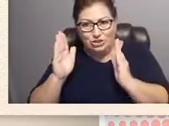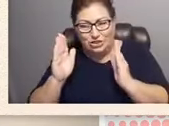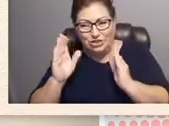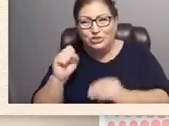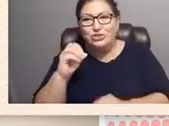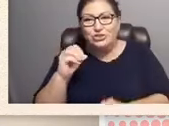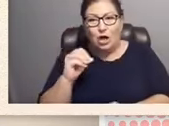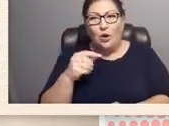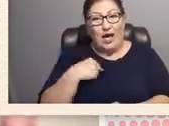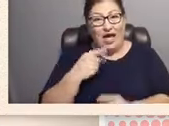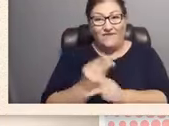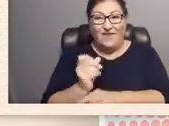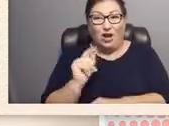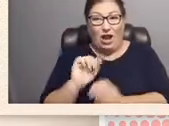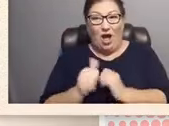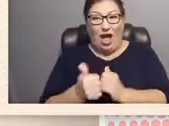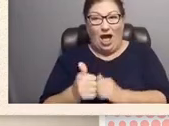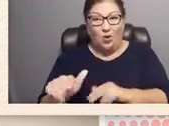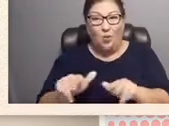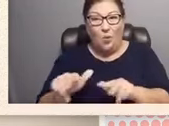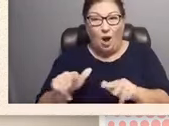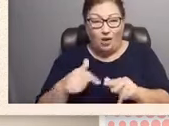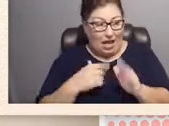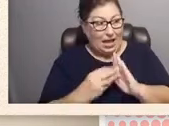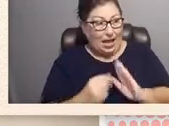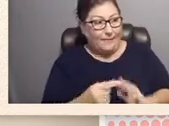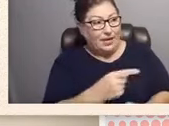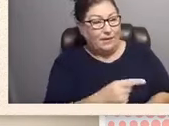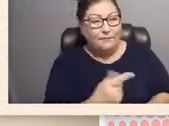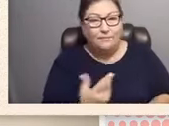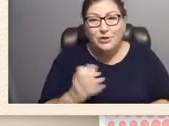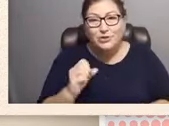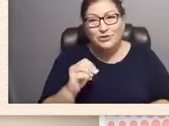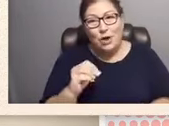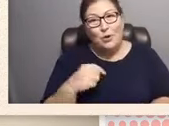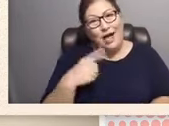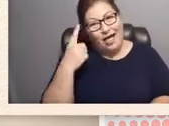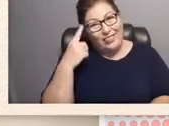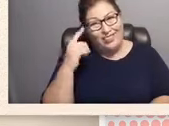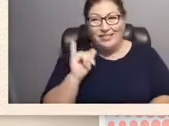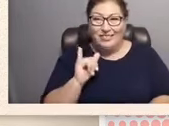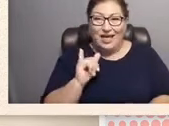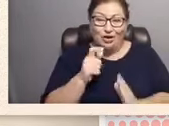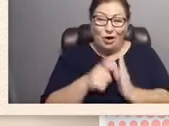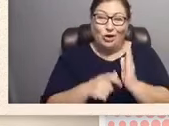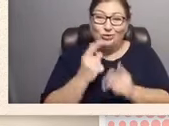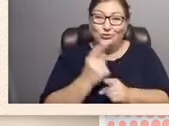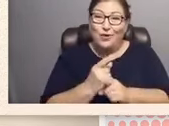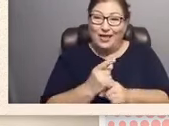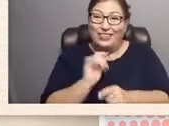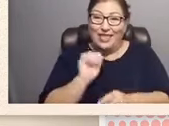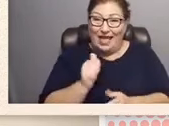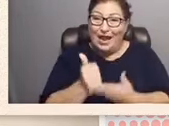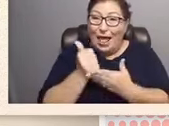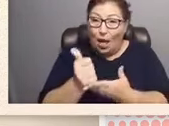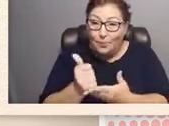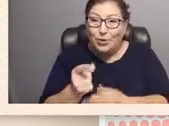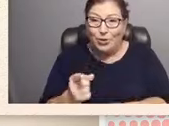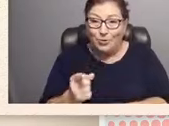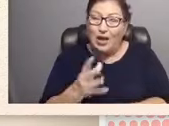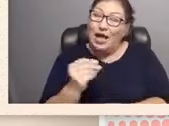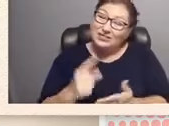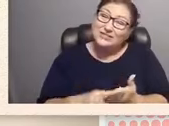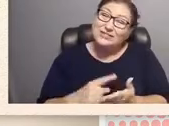walk by copying him. So I think that the article's kind of right. They can help you, and sometimes they hurt